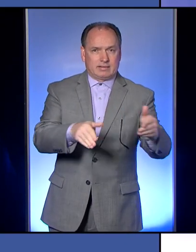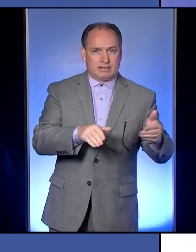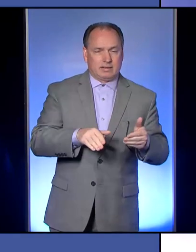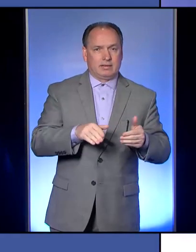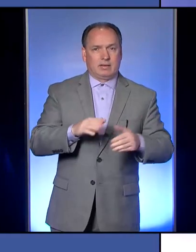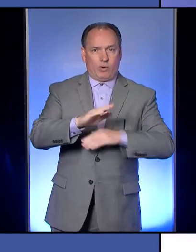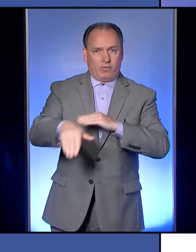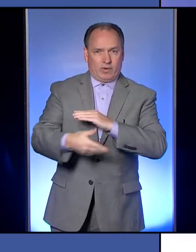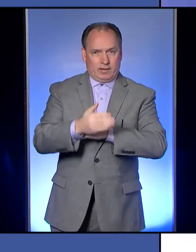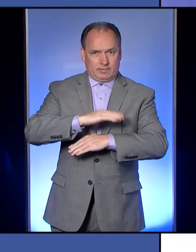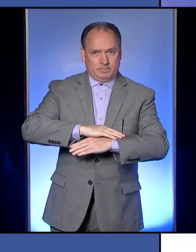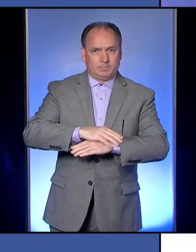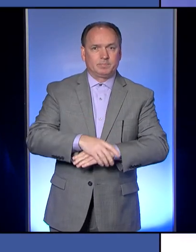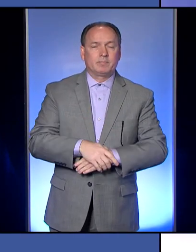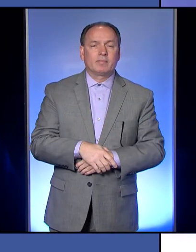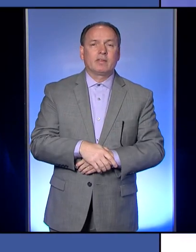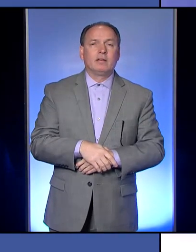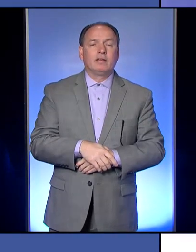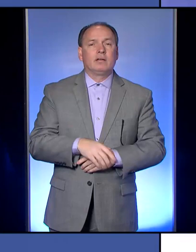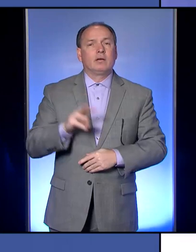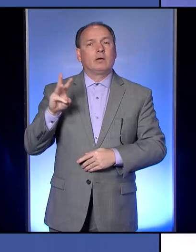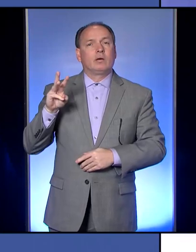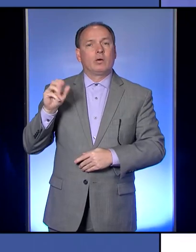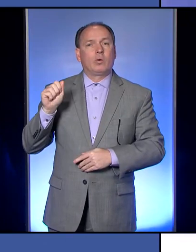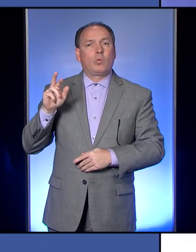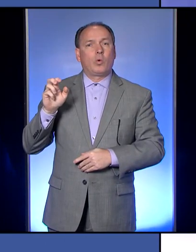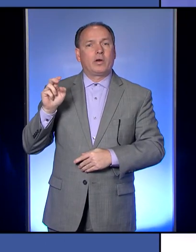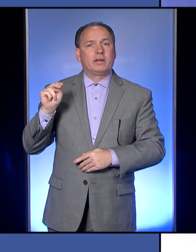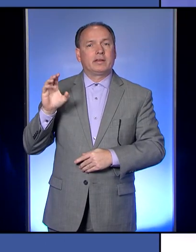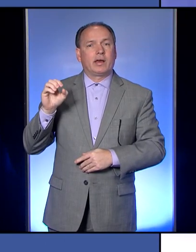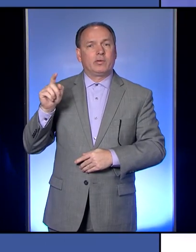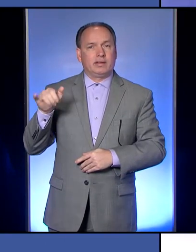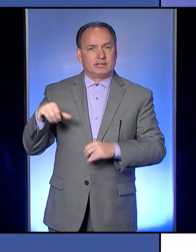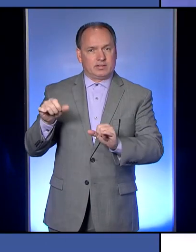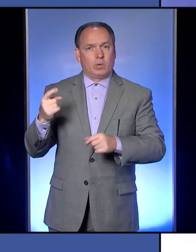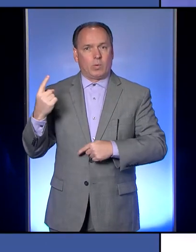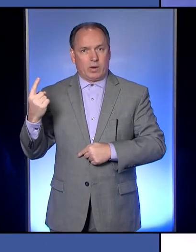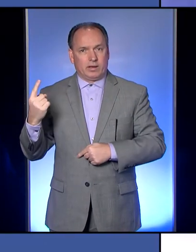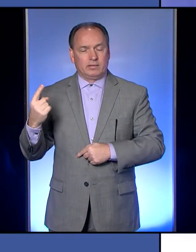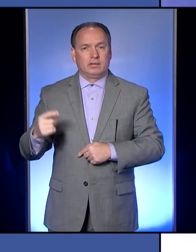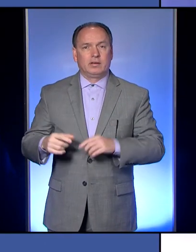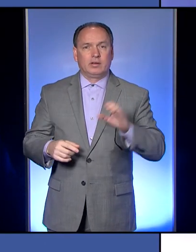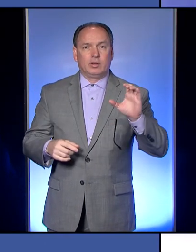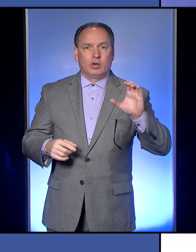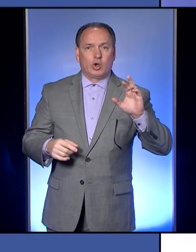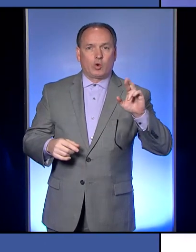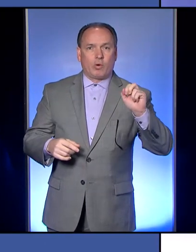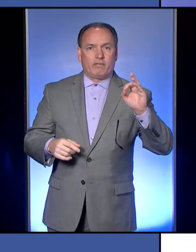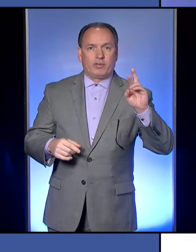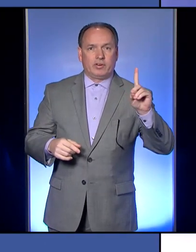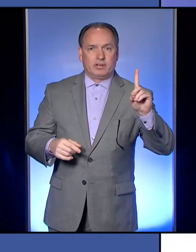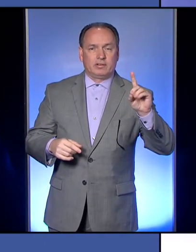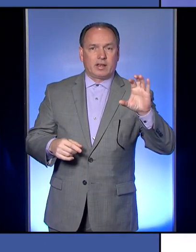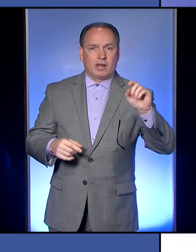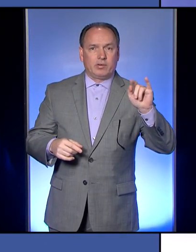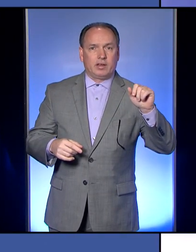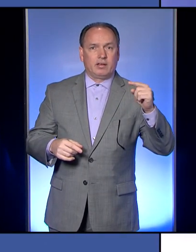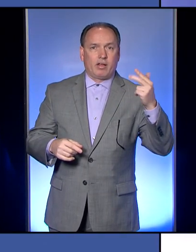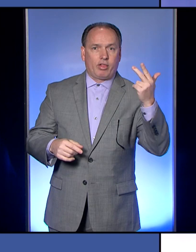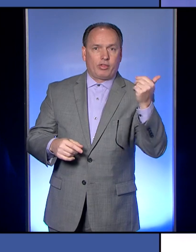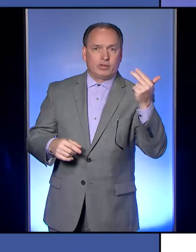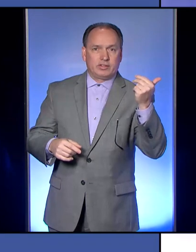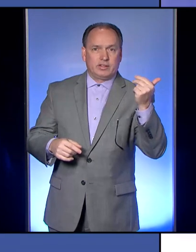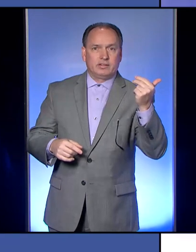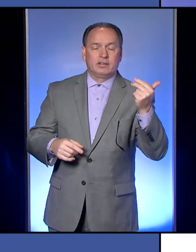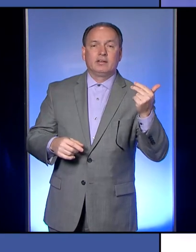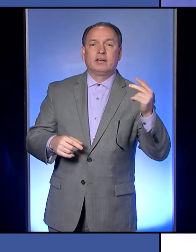hours. Warren County still holds at one case, Crawford County has 13 cases,